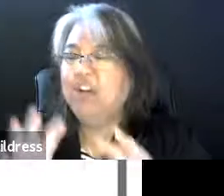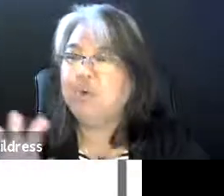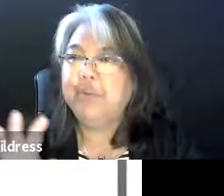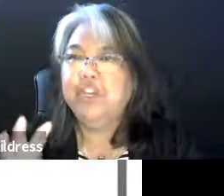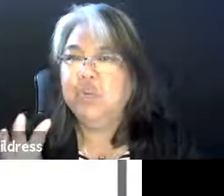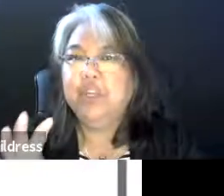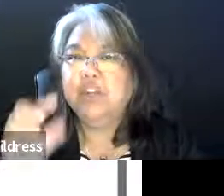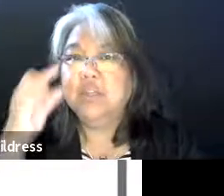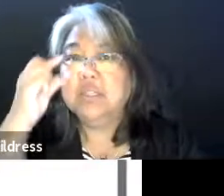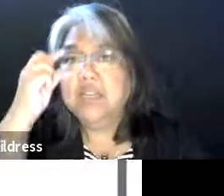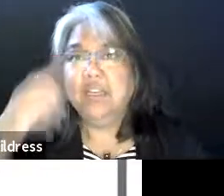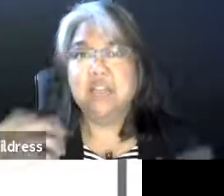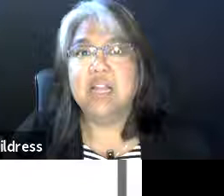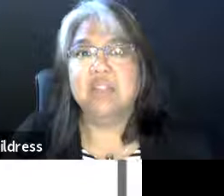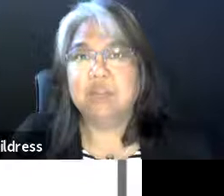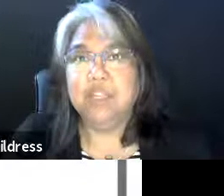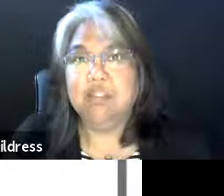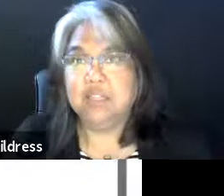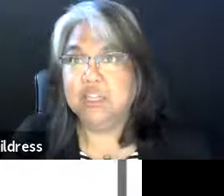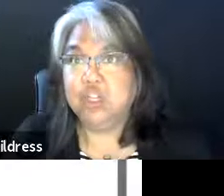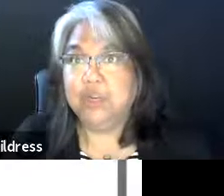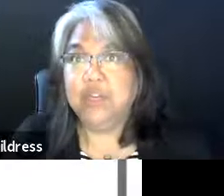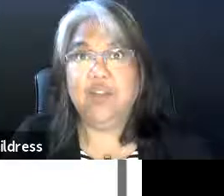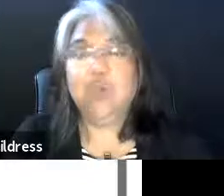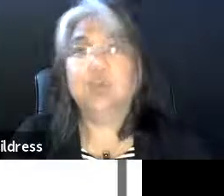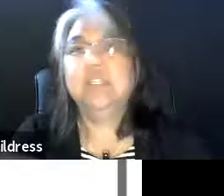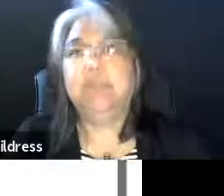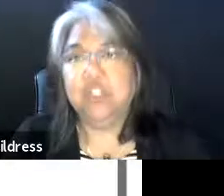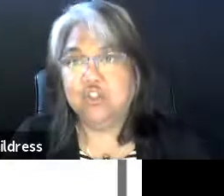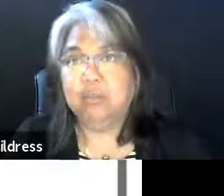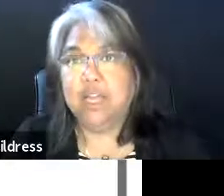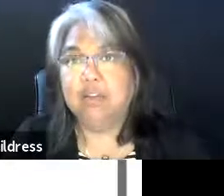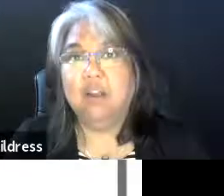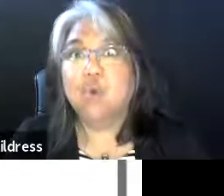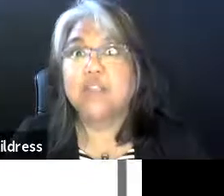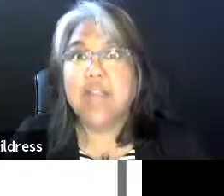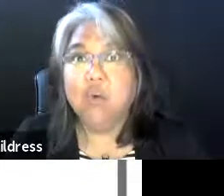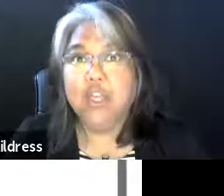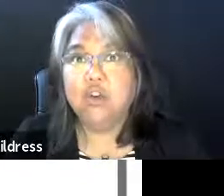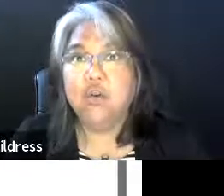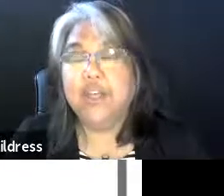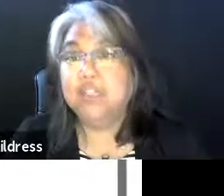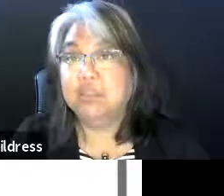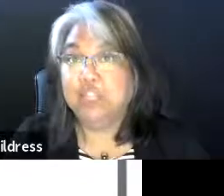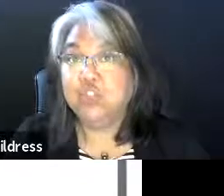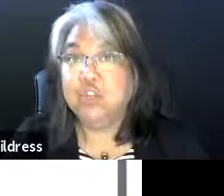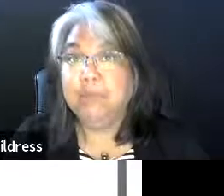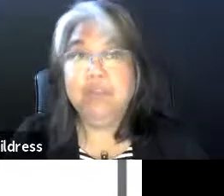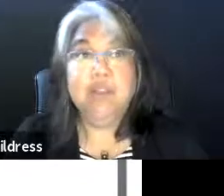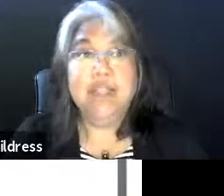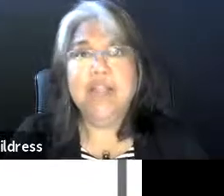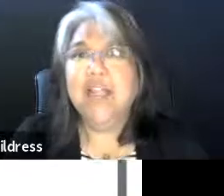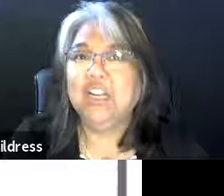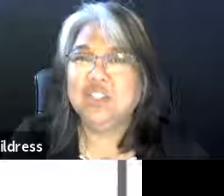interpreters and how to arrange the windows is not something that's intuitive, and it wasn't mainstream yet. Of course, now we know that it's